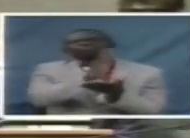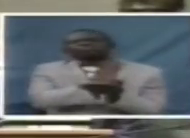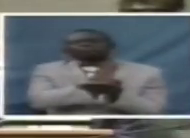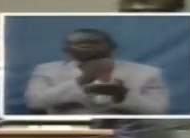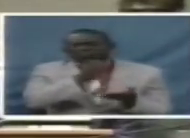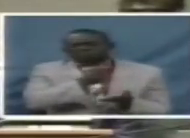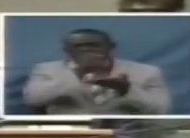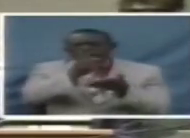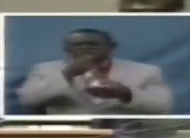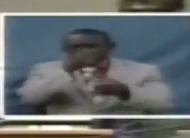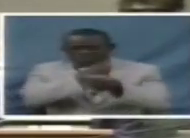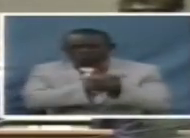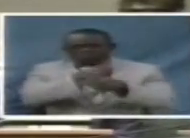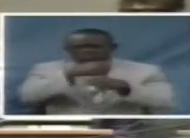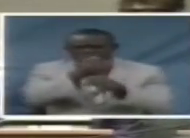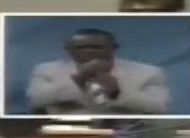2.1 billion.